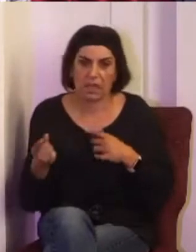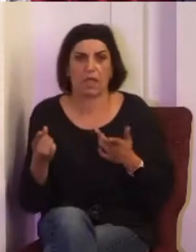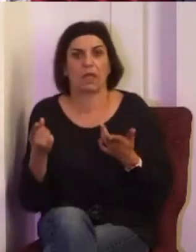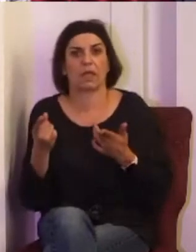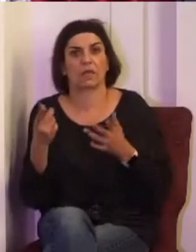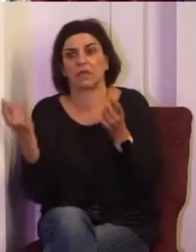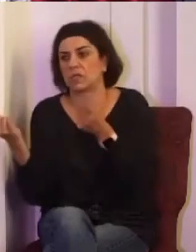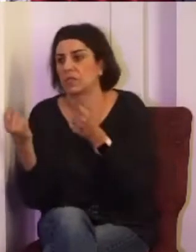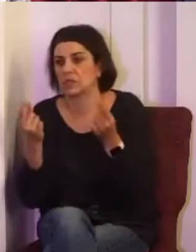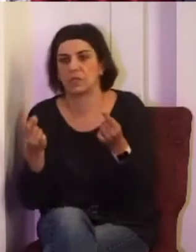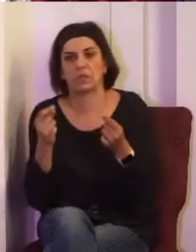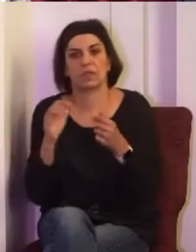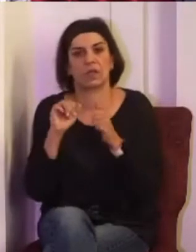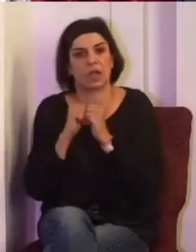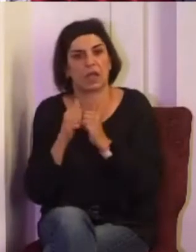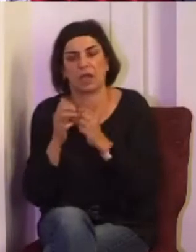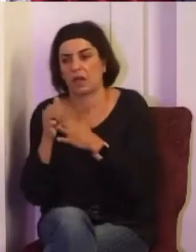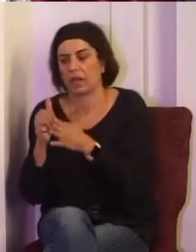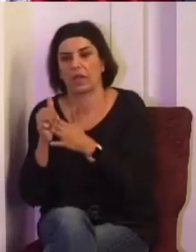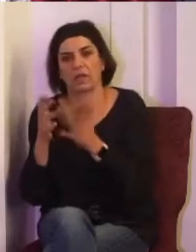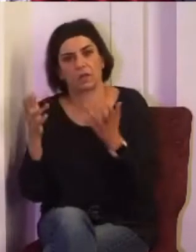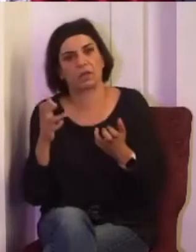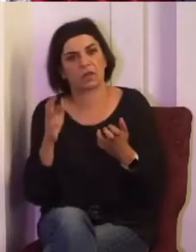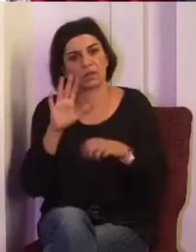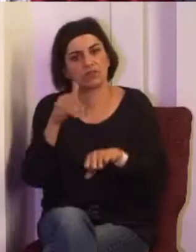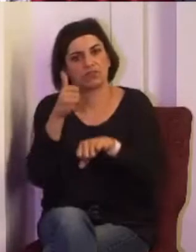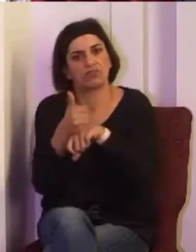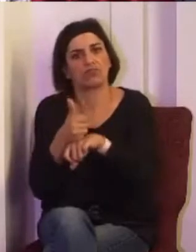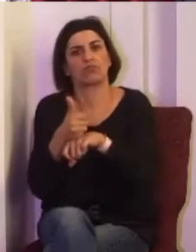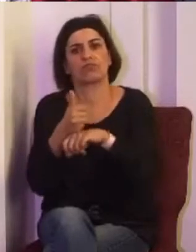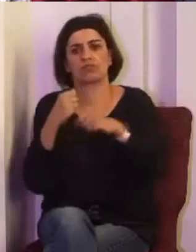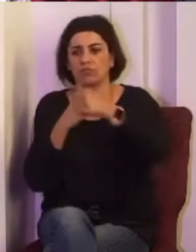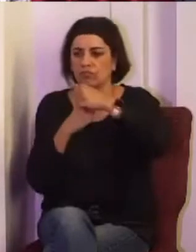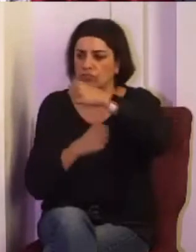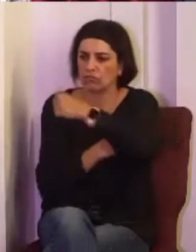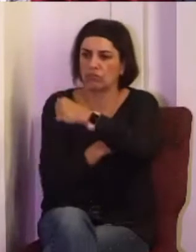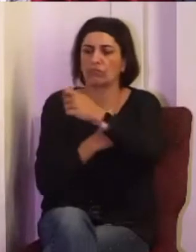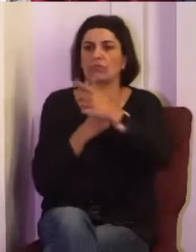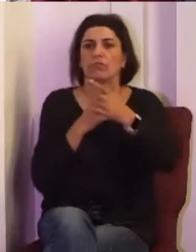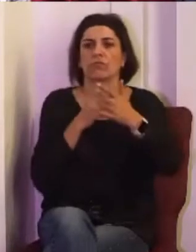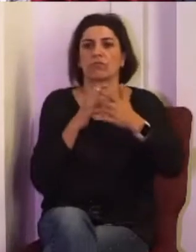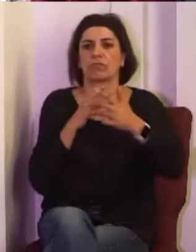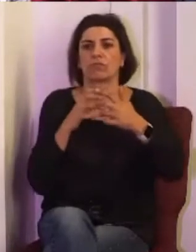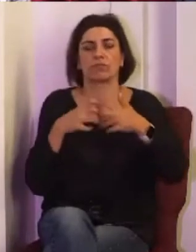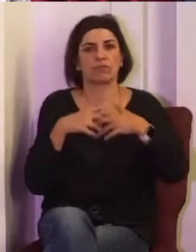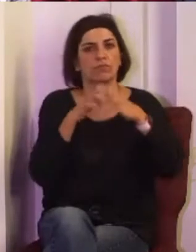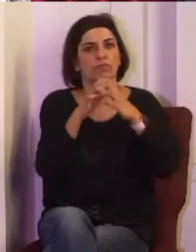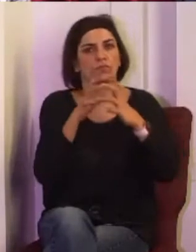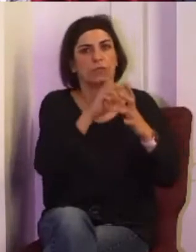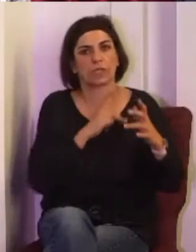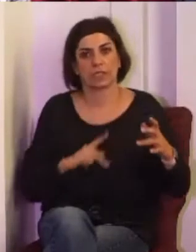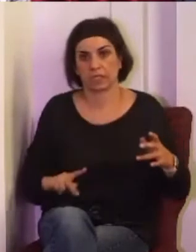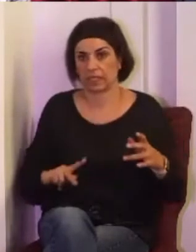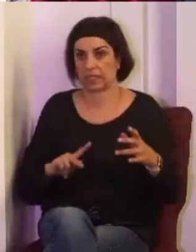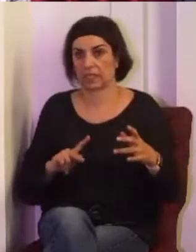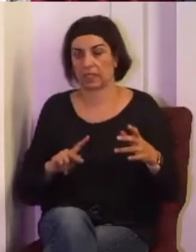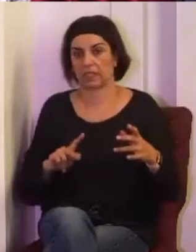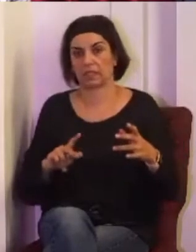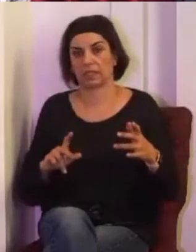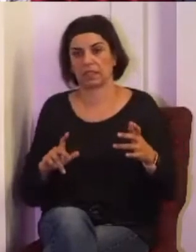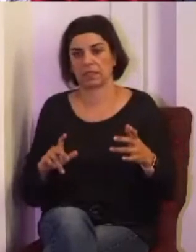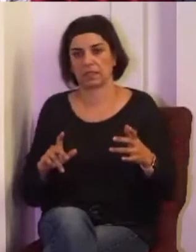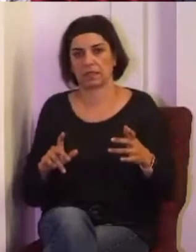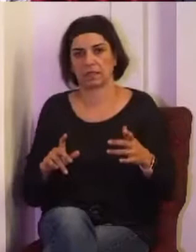led. So we want you to anoint a king over us. But I think they had another